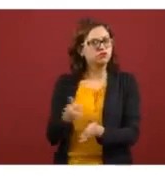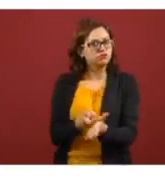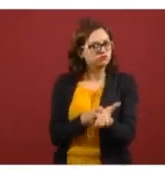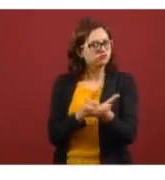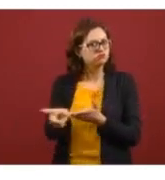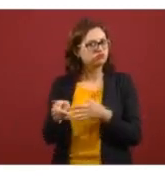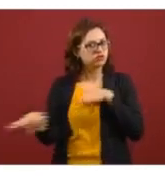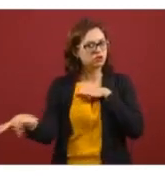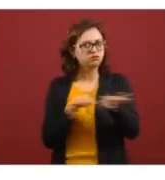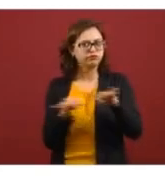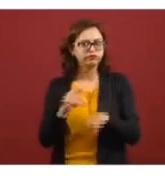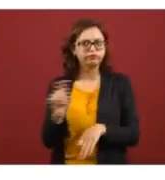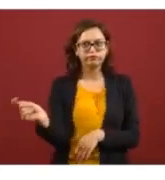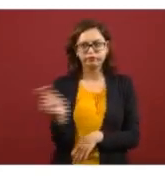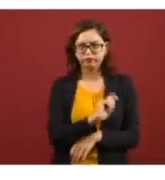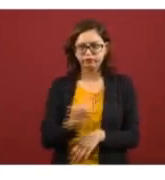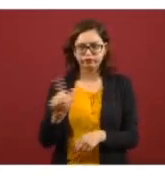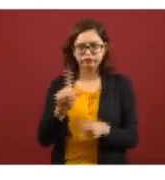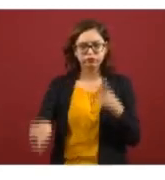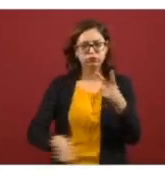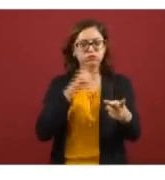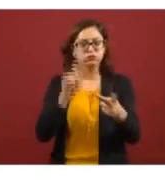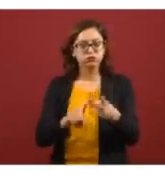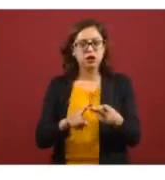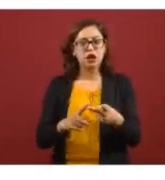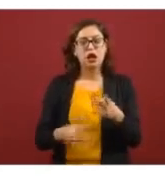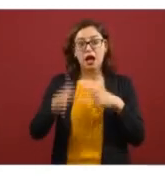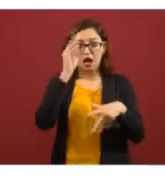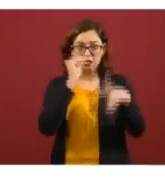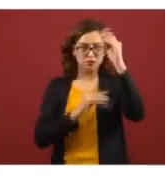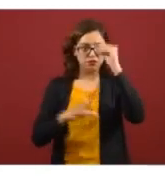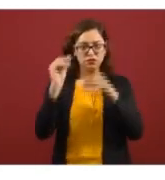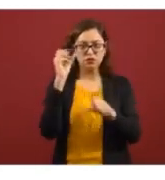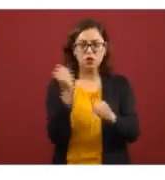they will get to exercise their full